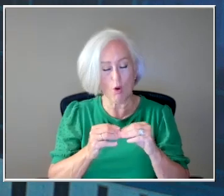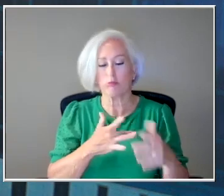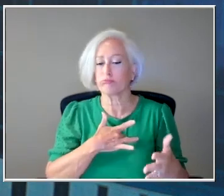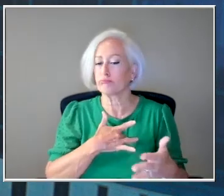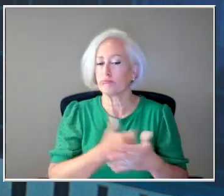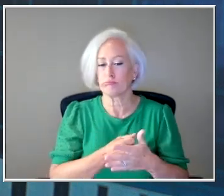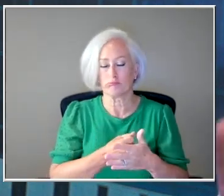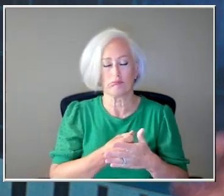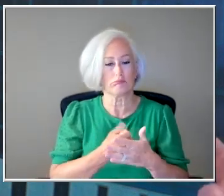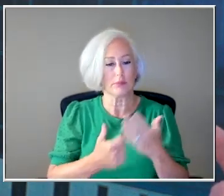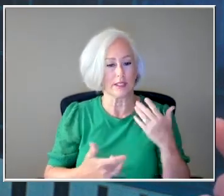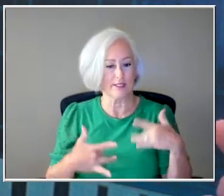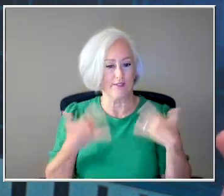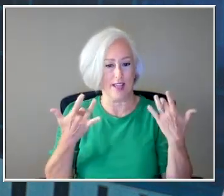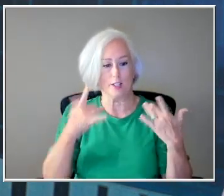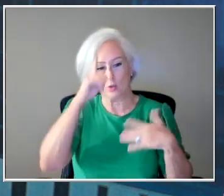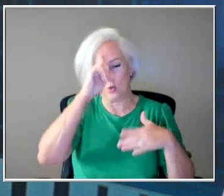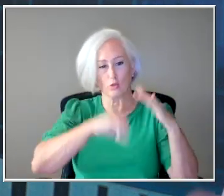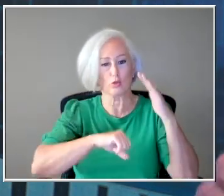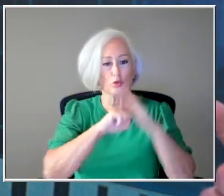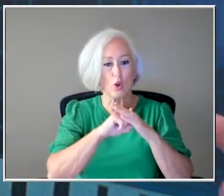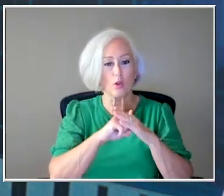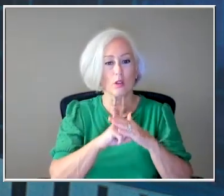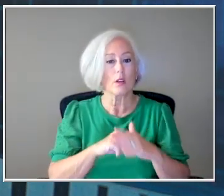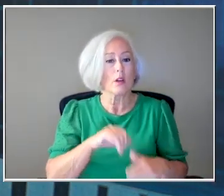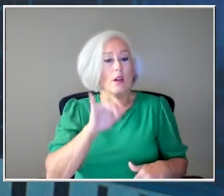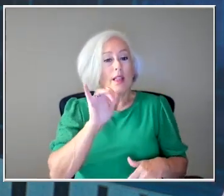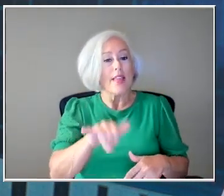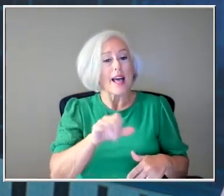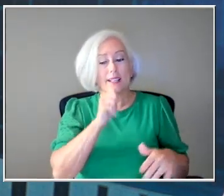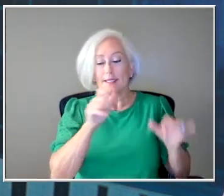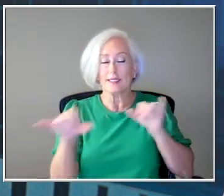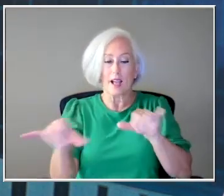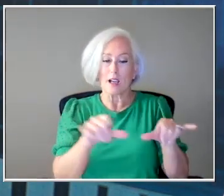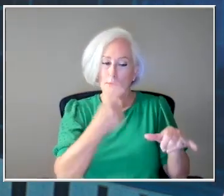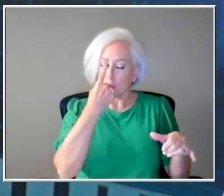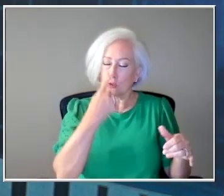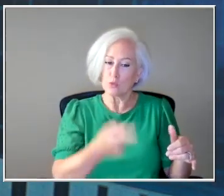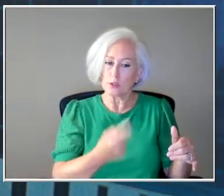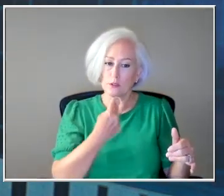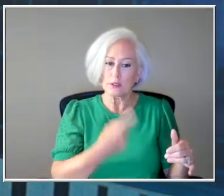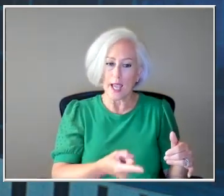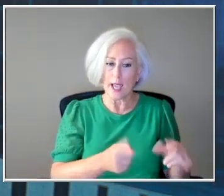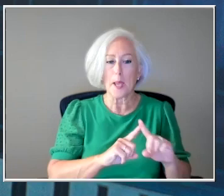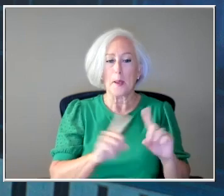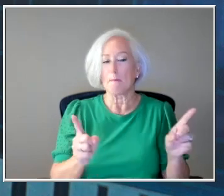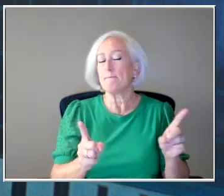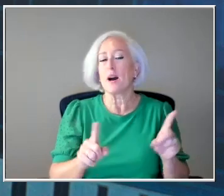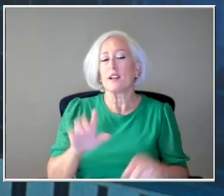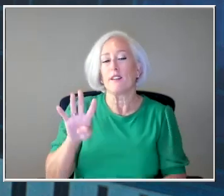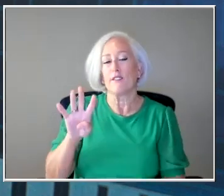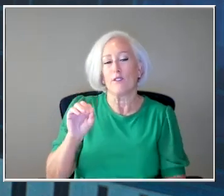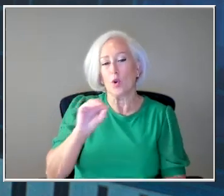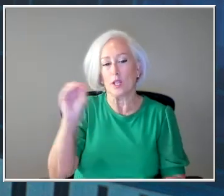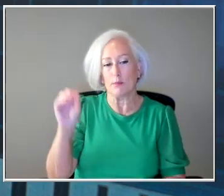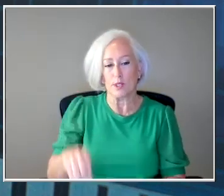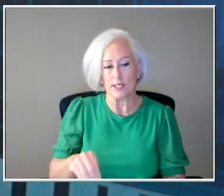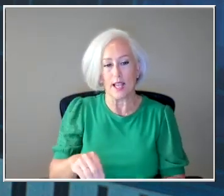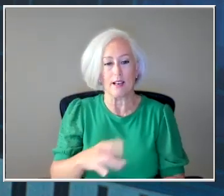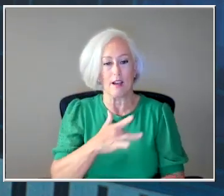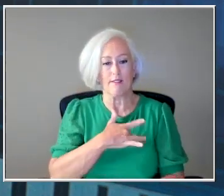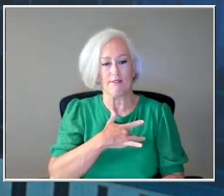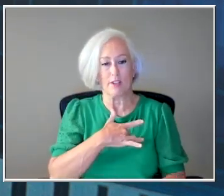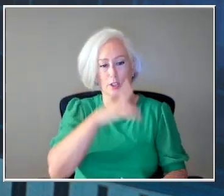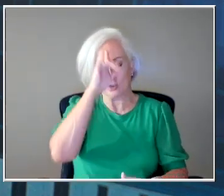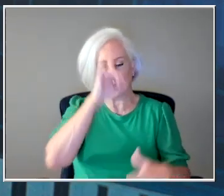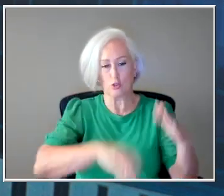guys will admit, is not common. But 40 to 50% of pediatric strokes is idiopathic. You don't know the mechanism. How